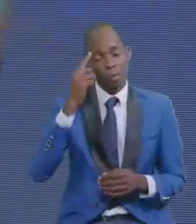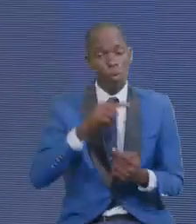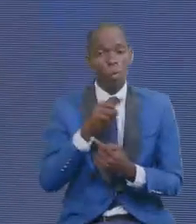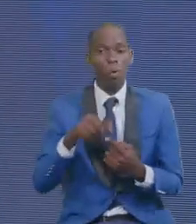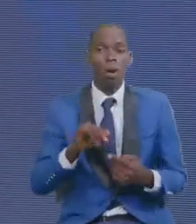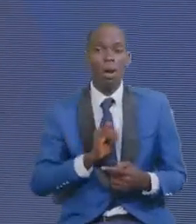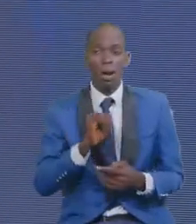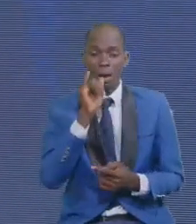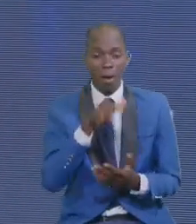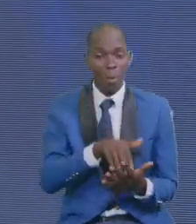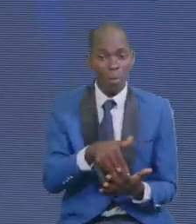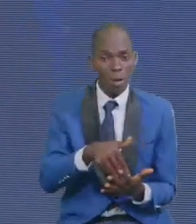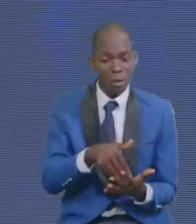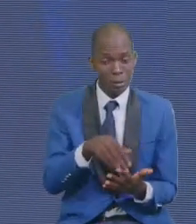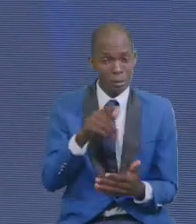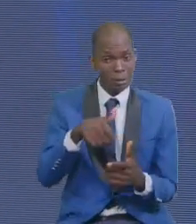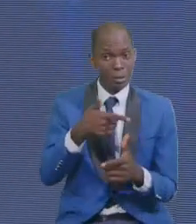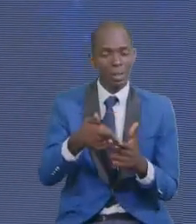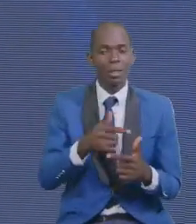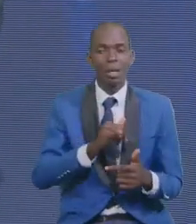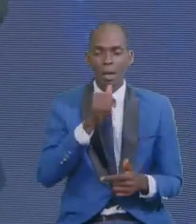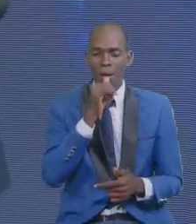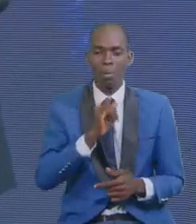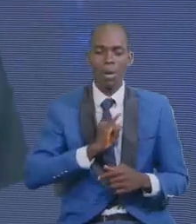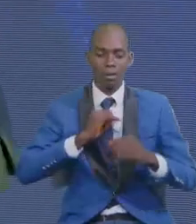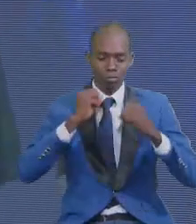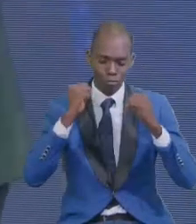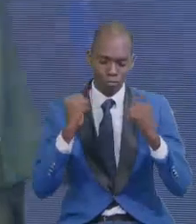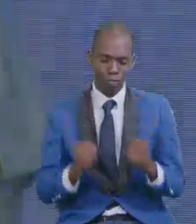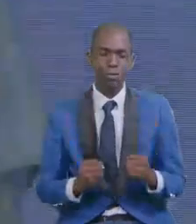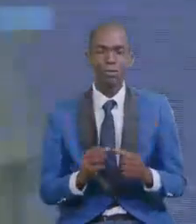weak, then am I strong.